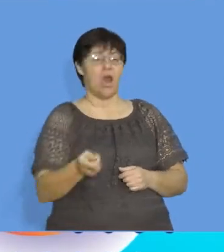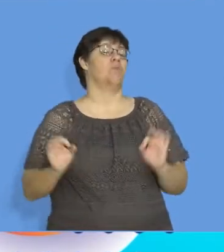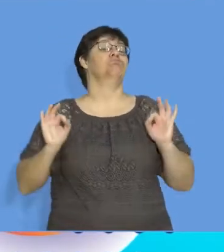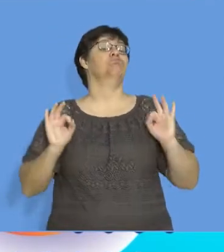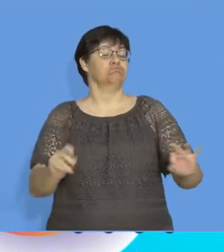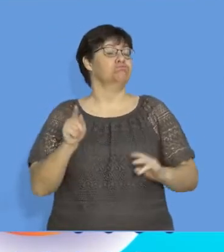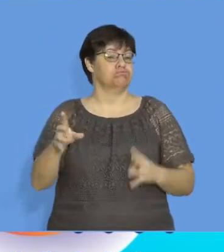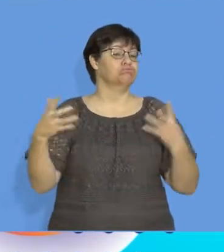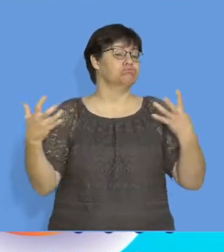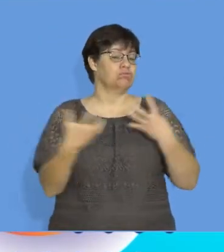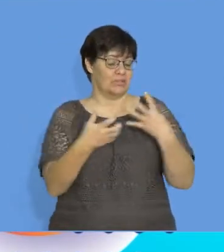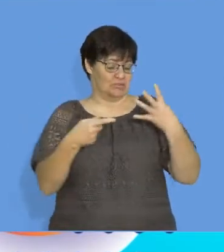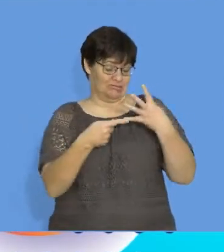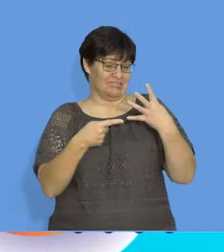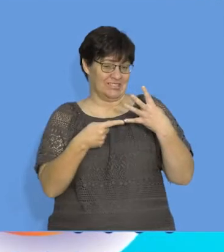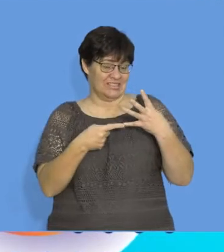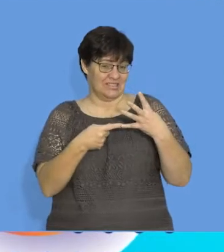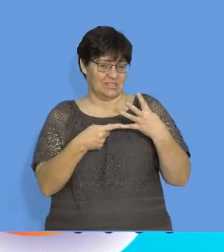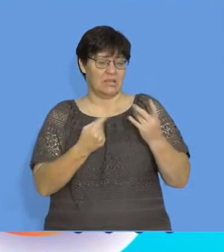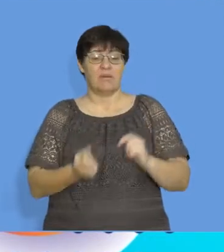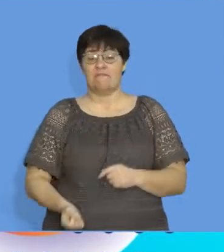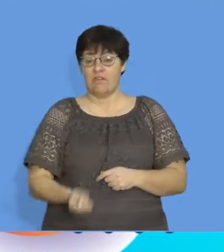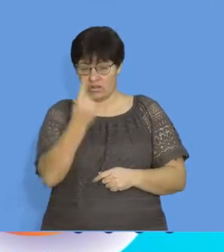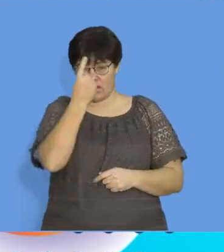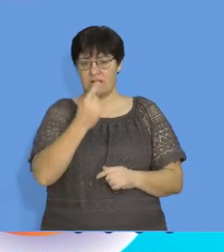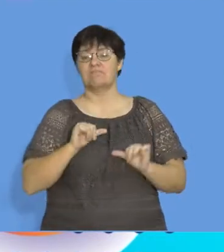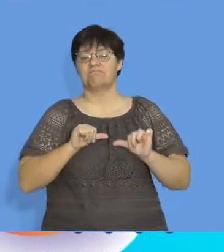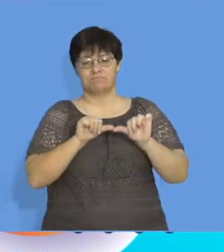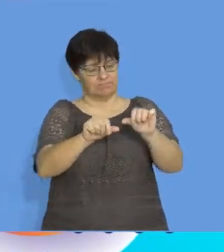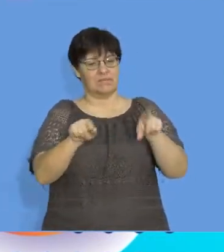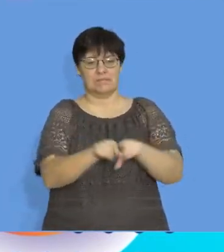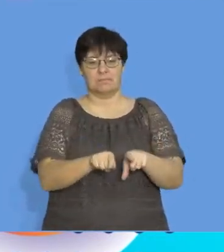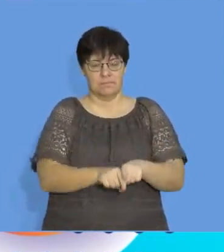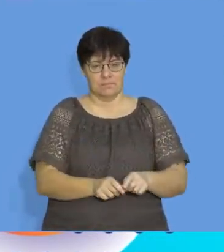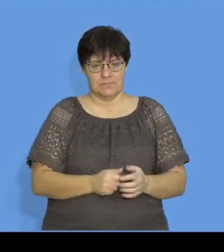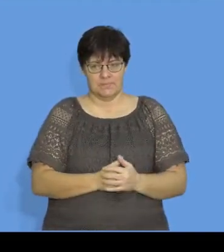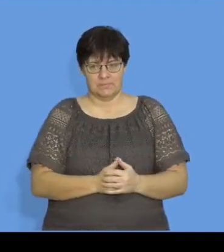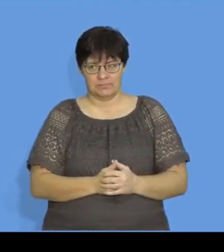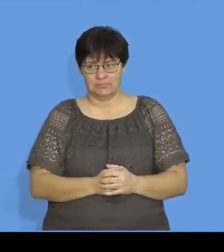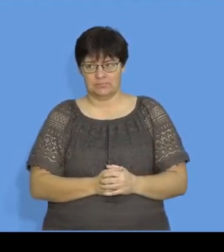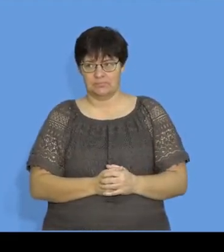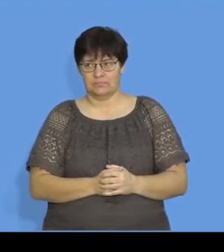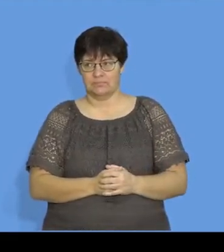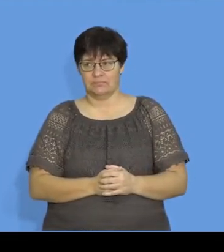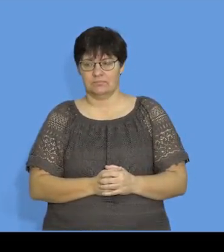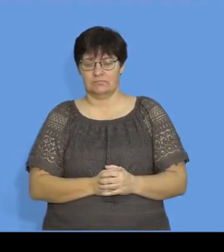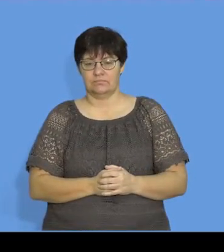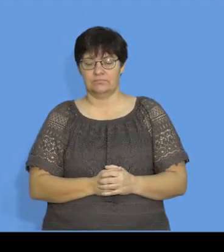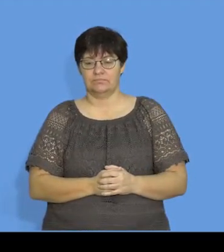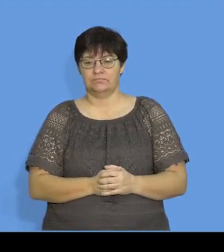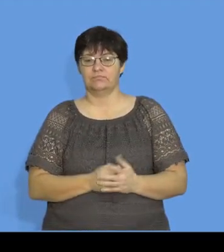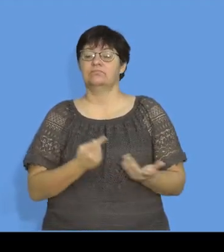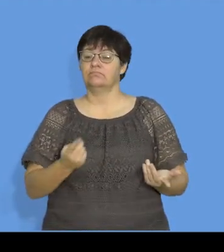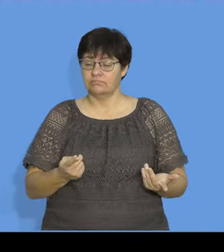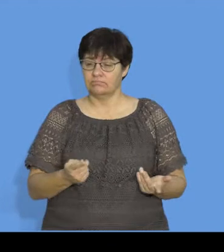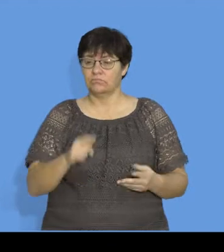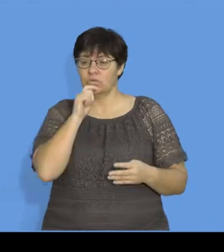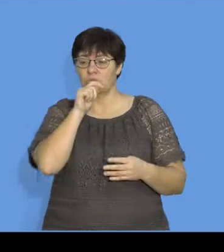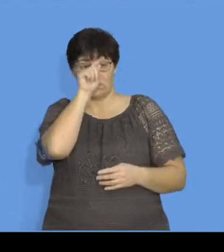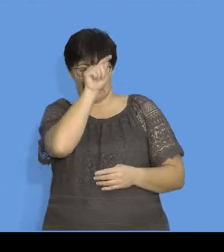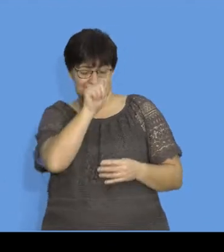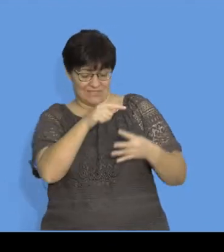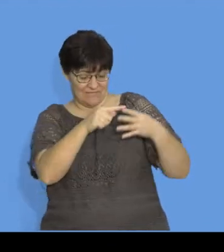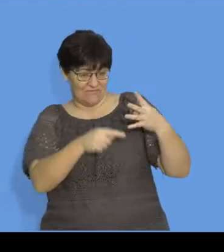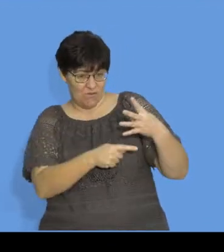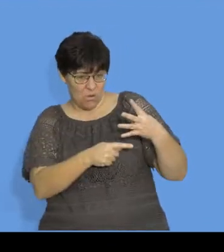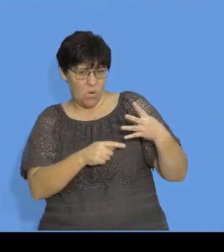equation's great because vertically acceleration stays the same. So, the conditions for our use of